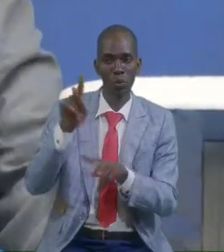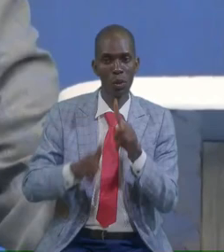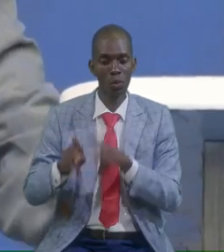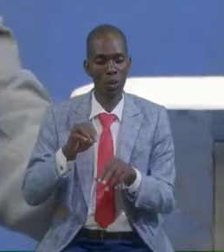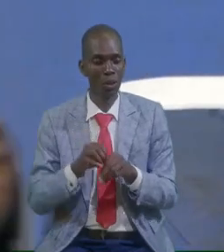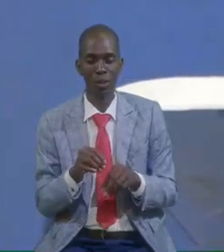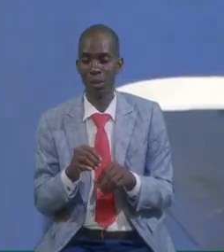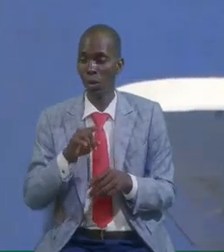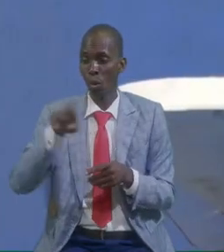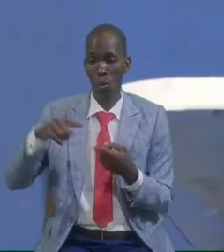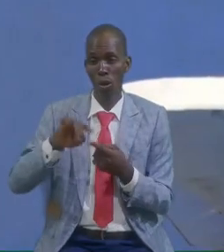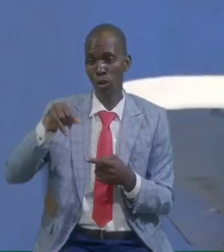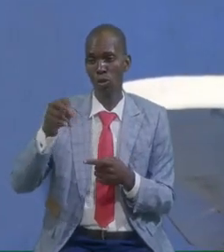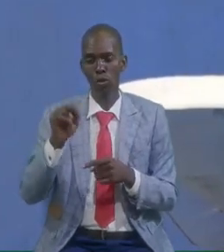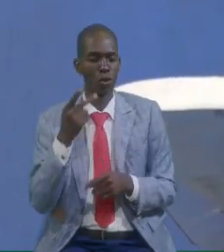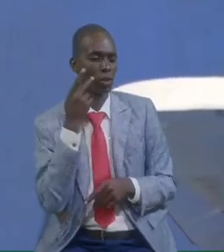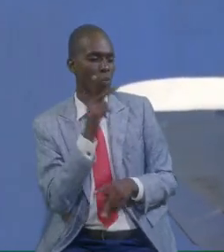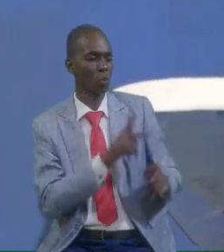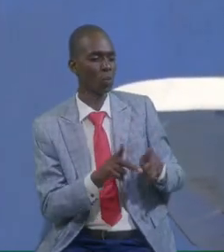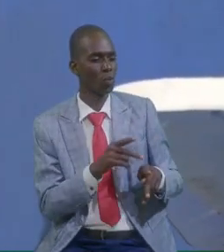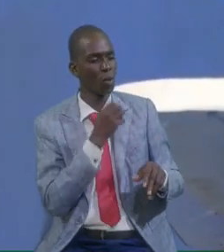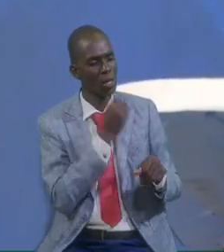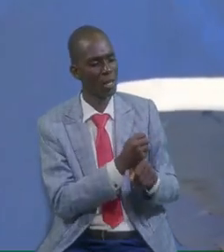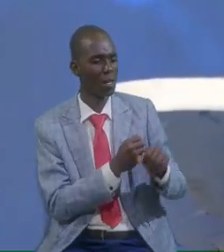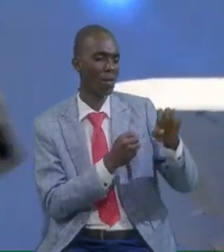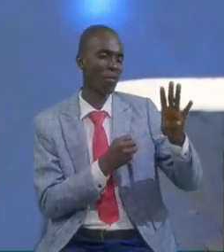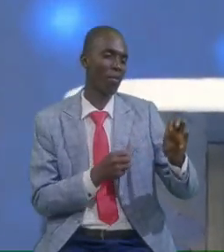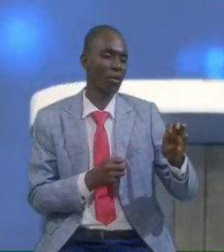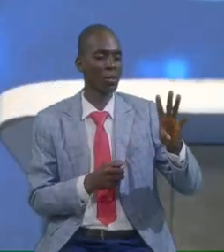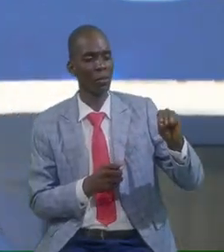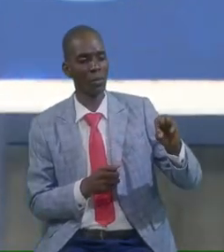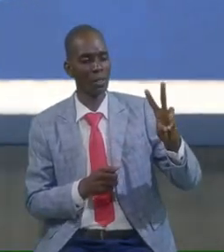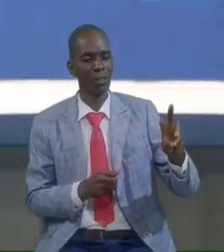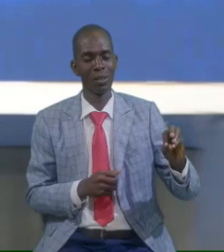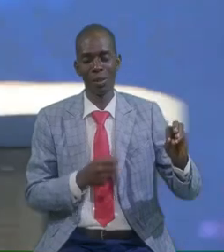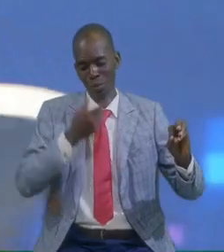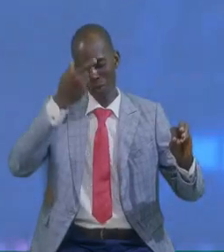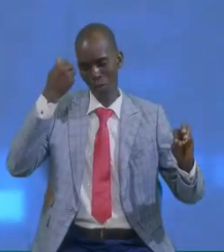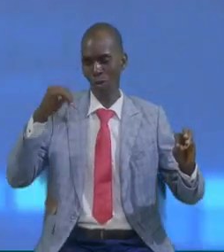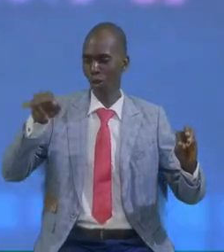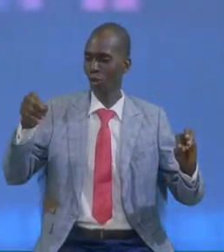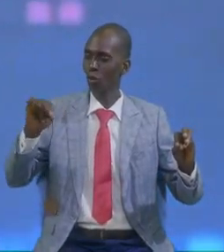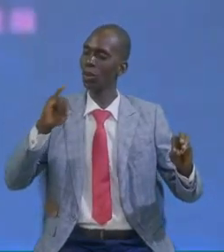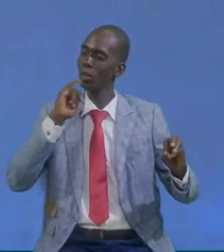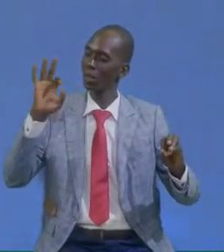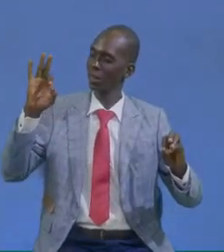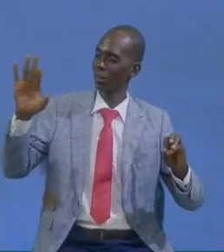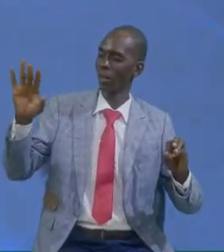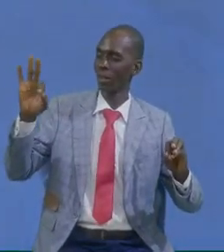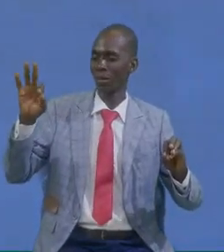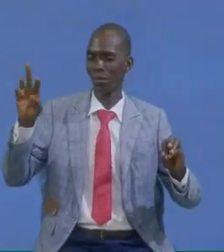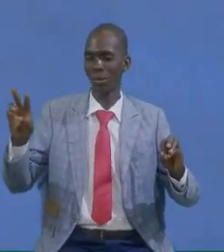their 50s, because of his old age, he said, my